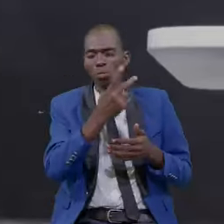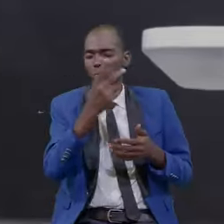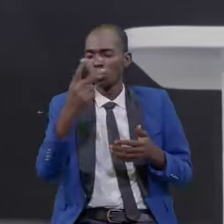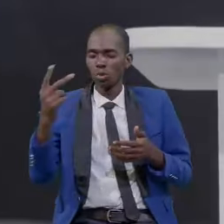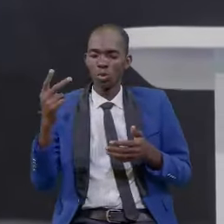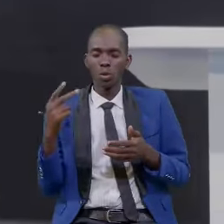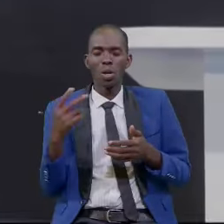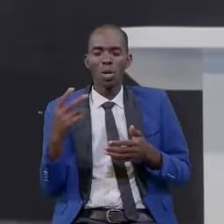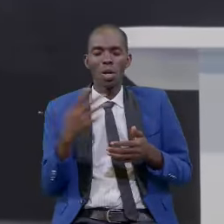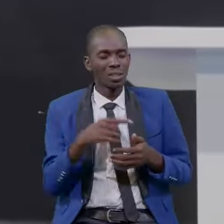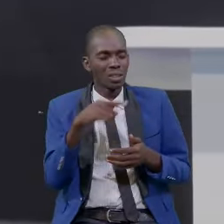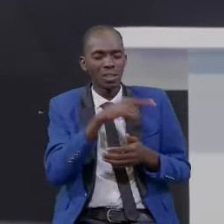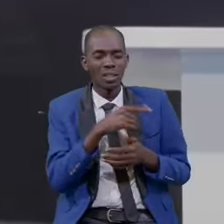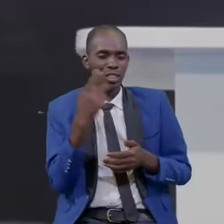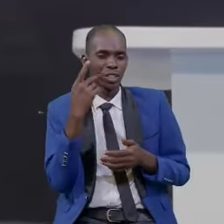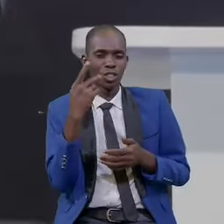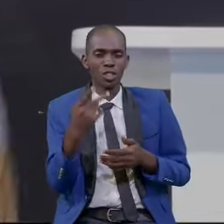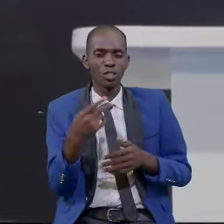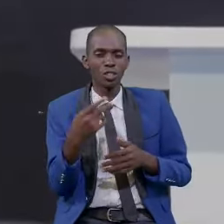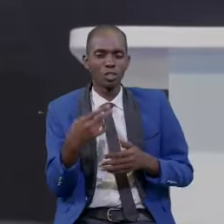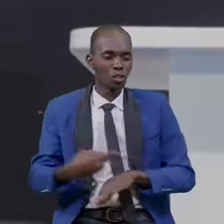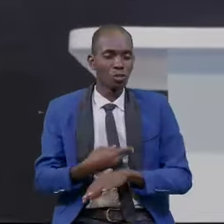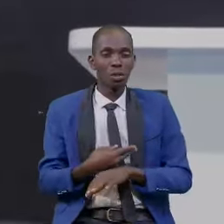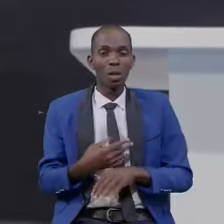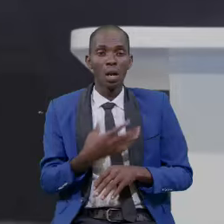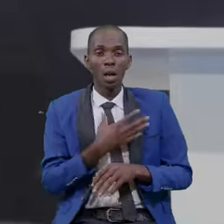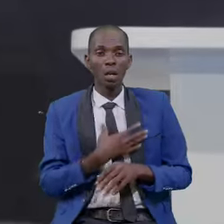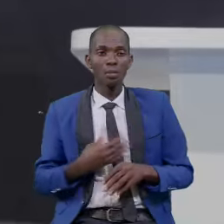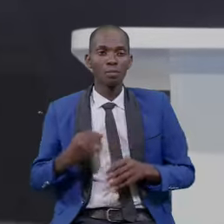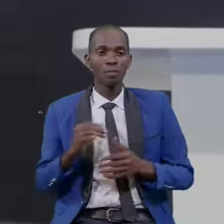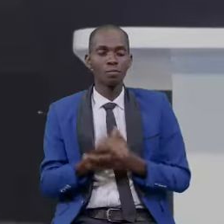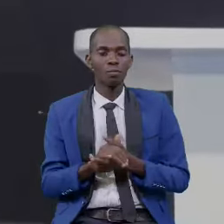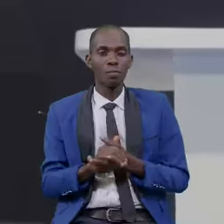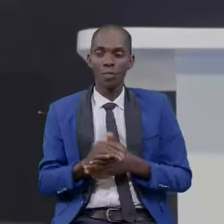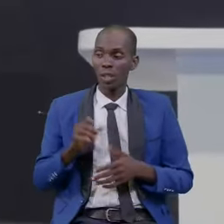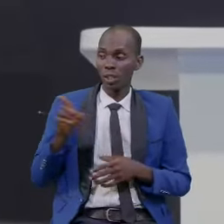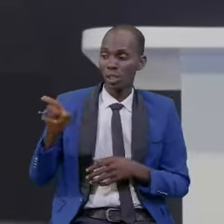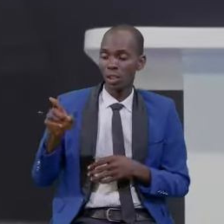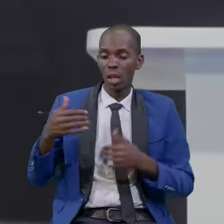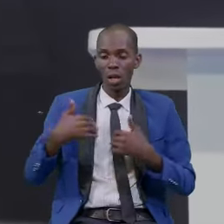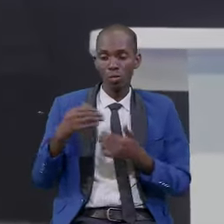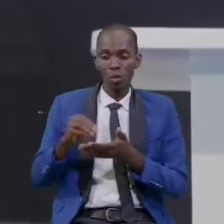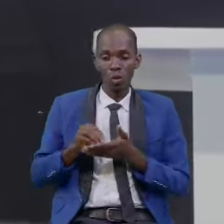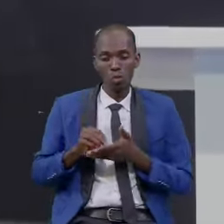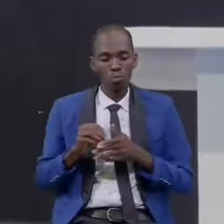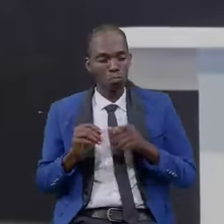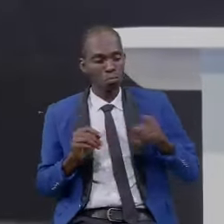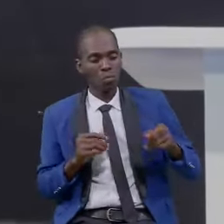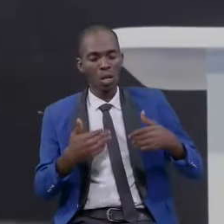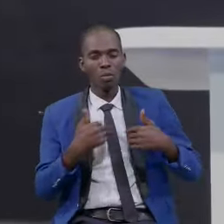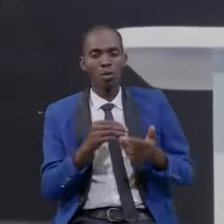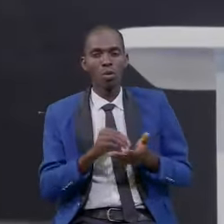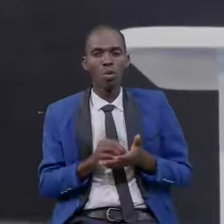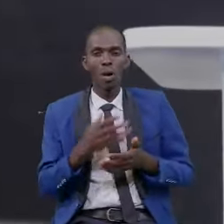She has her sight, and she sees. He has her own, and she sees. I want